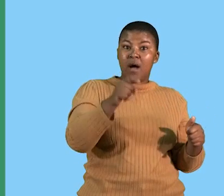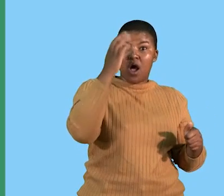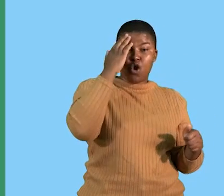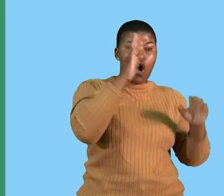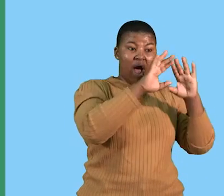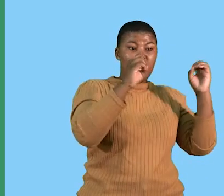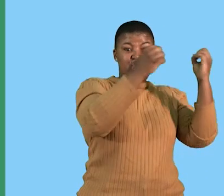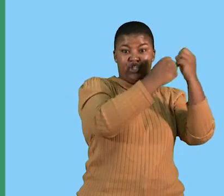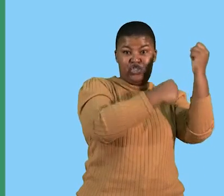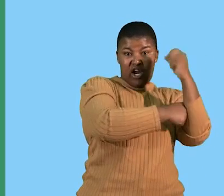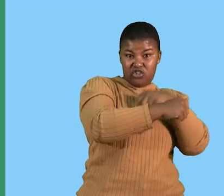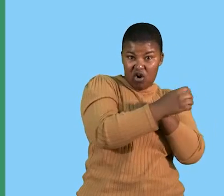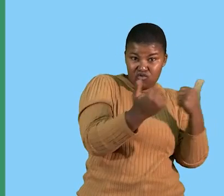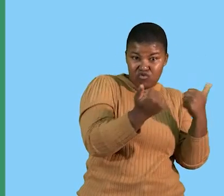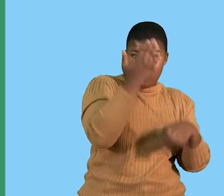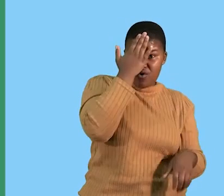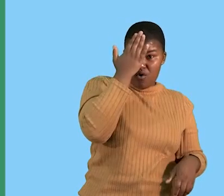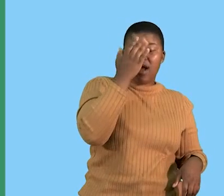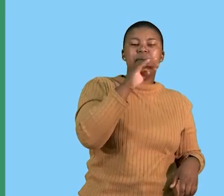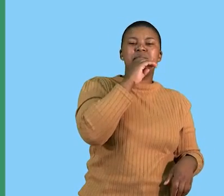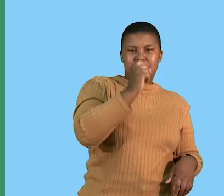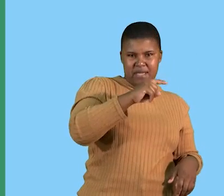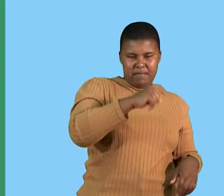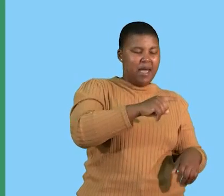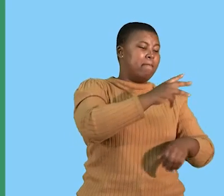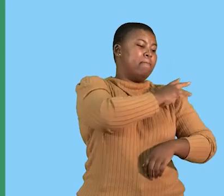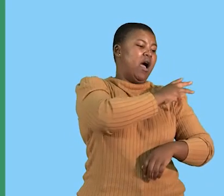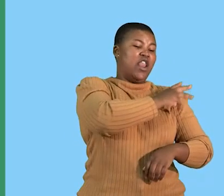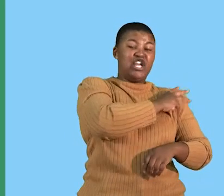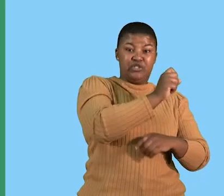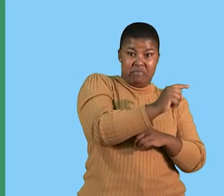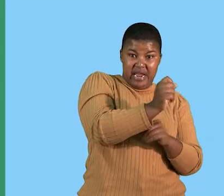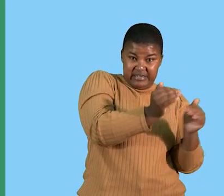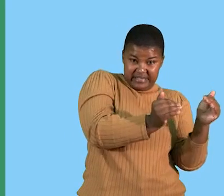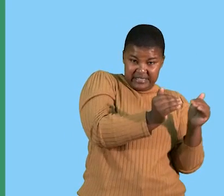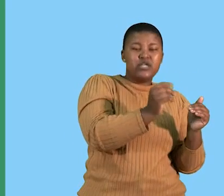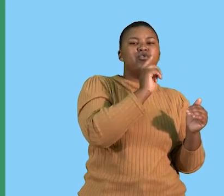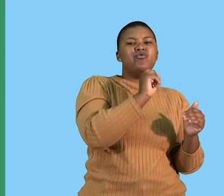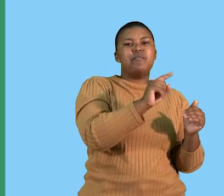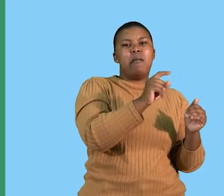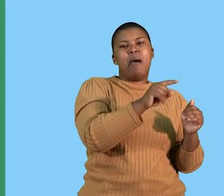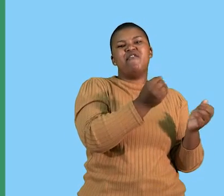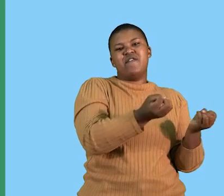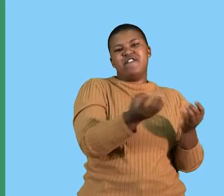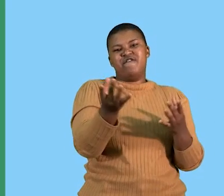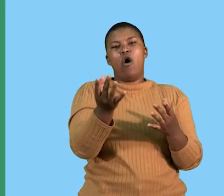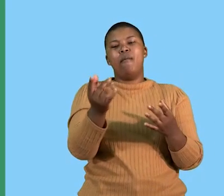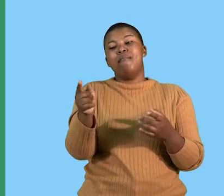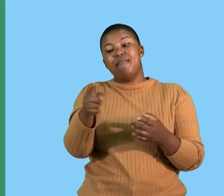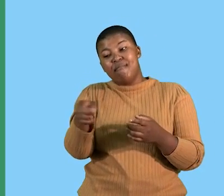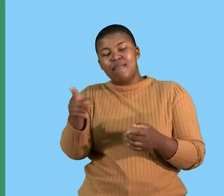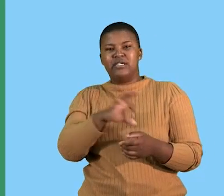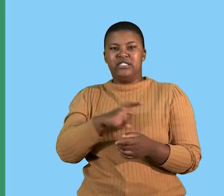organizational structure is by now, and management uses the organizational structure to give tasks to the